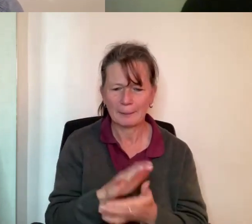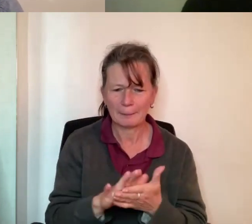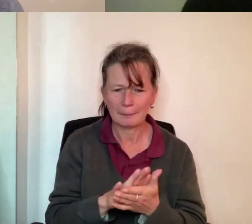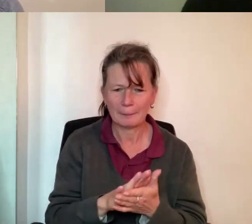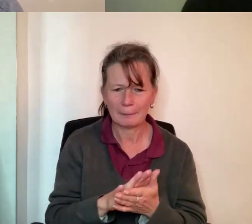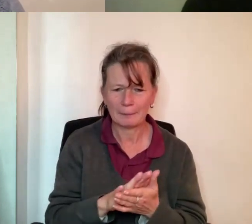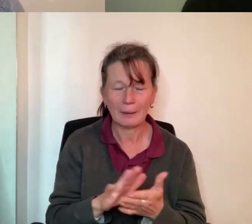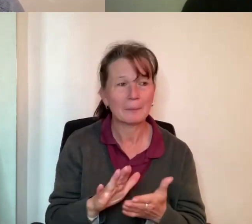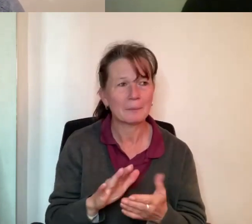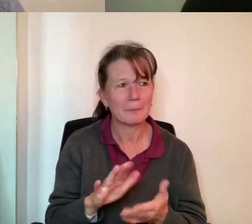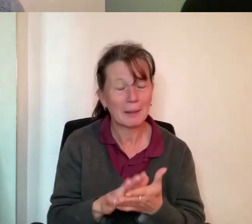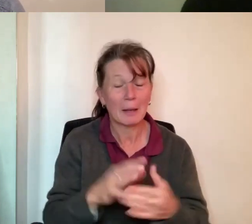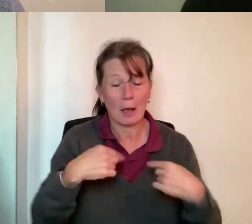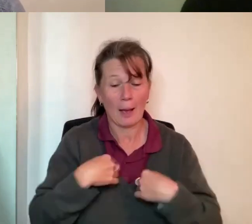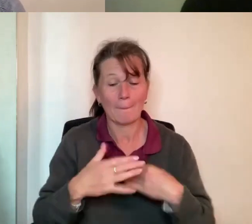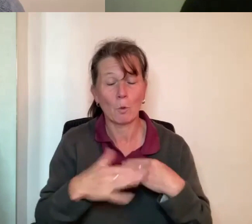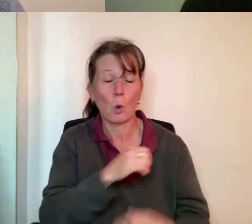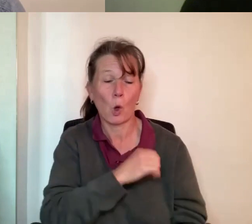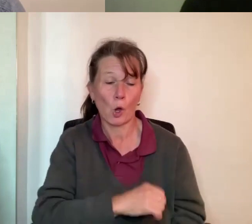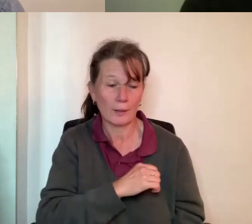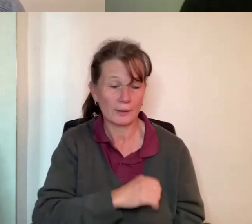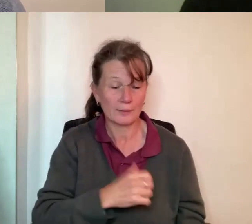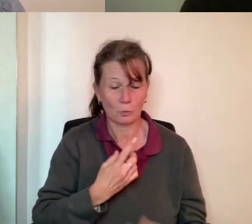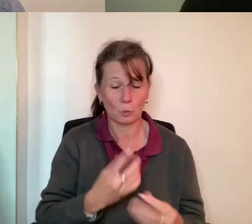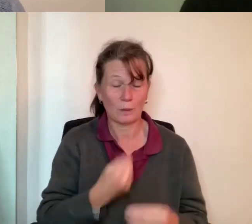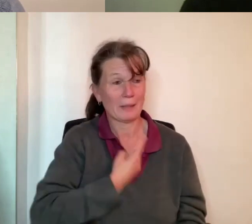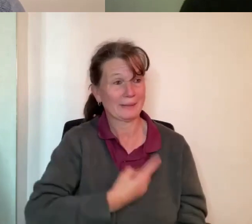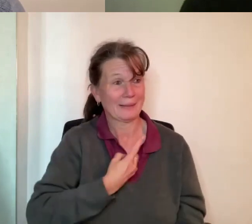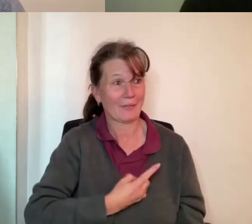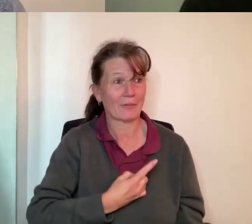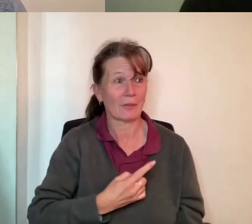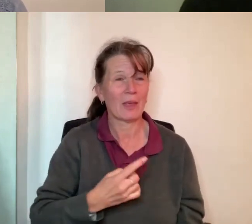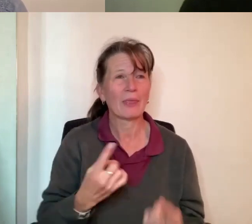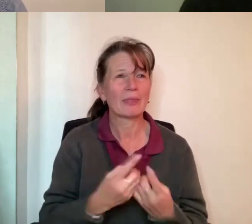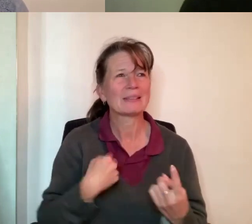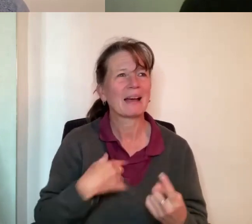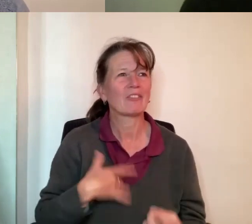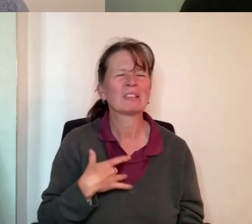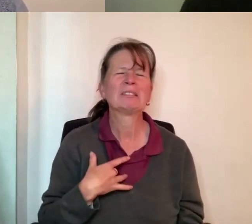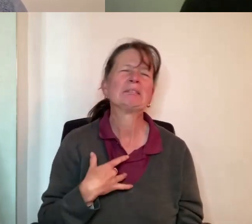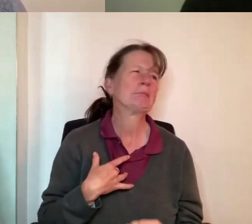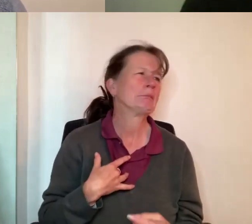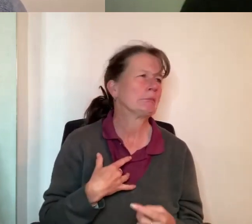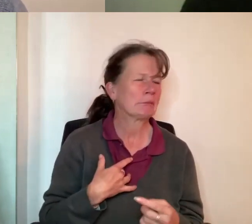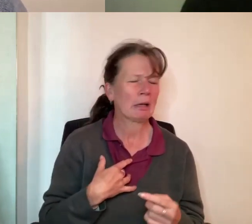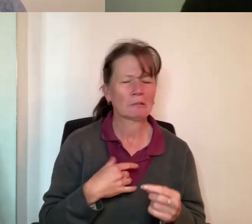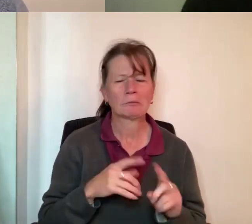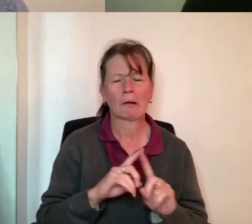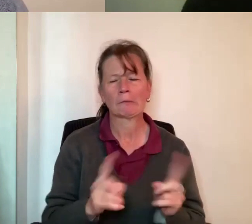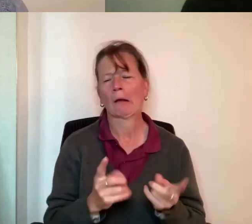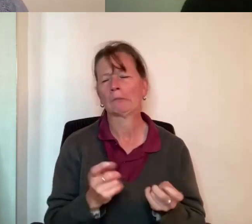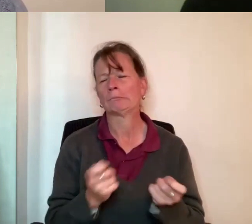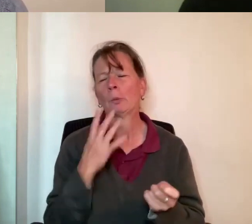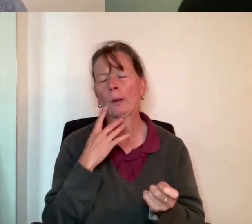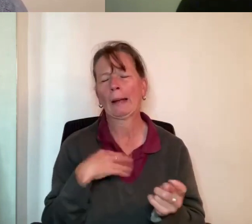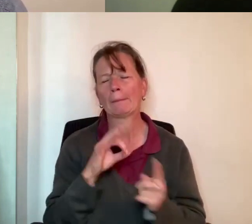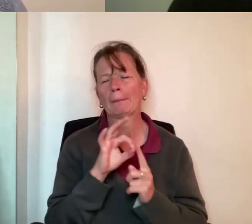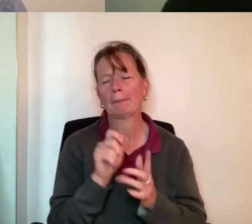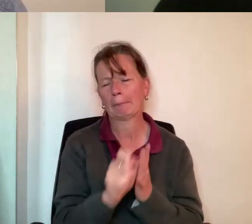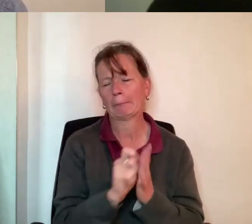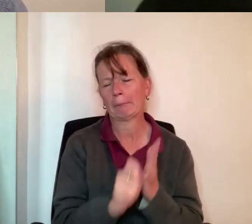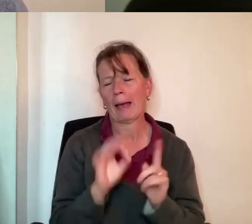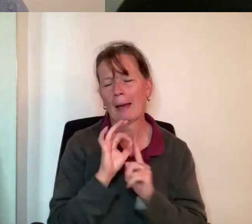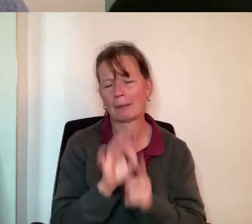with myself about what I find off-putting or difficult to deal with in making an application. And